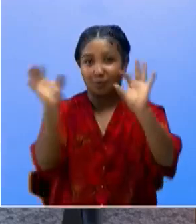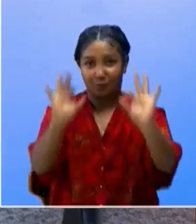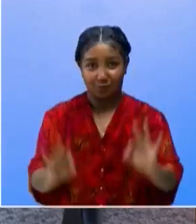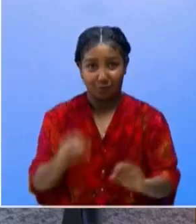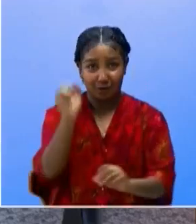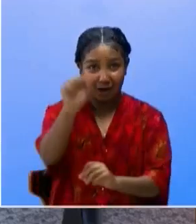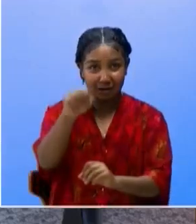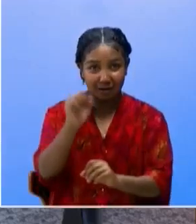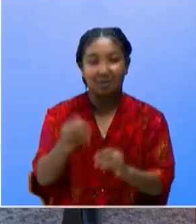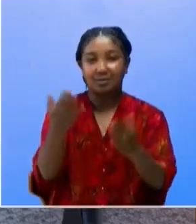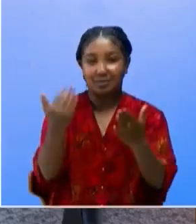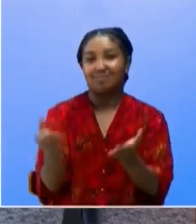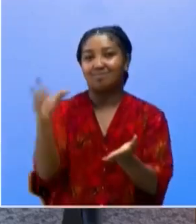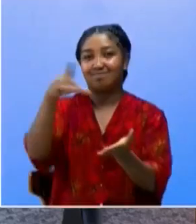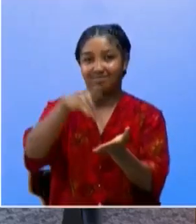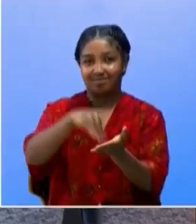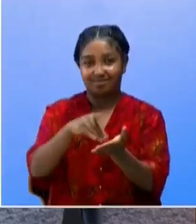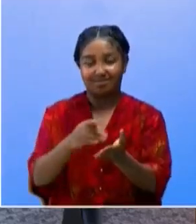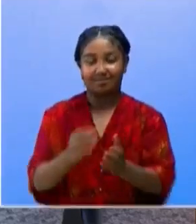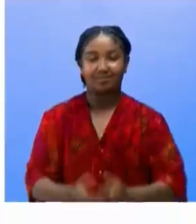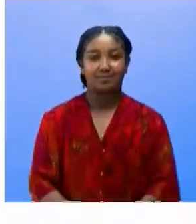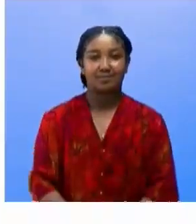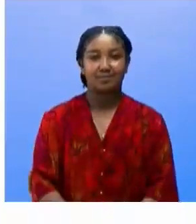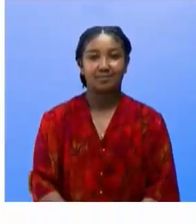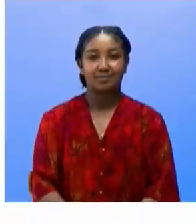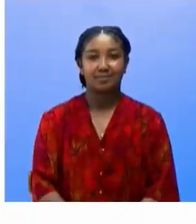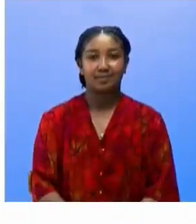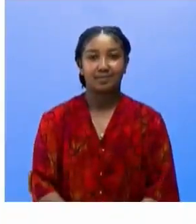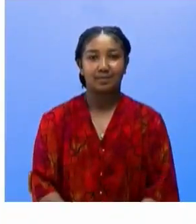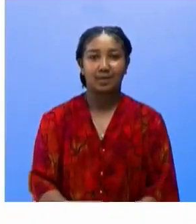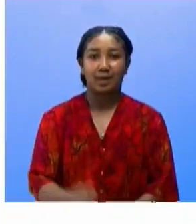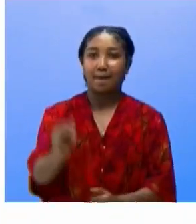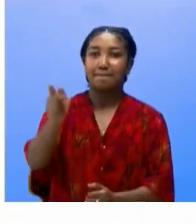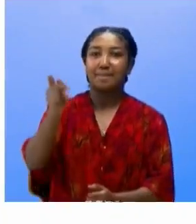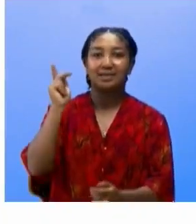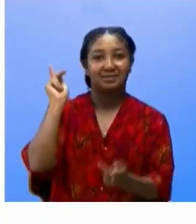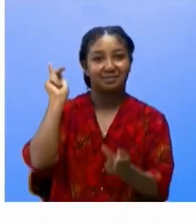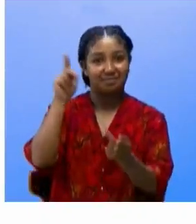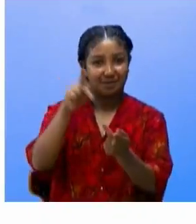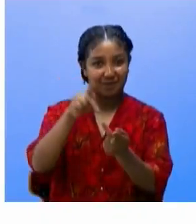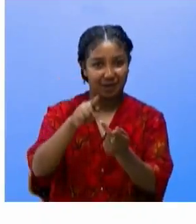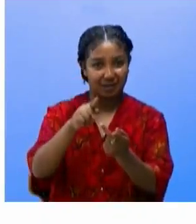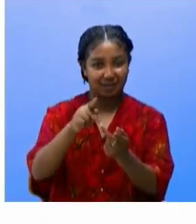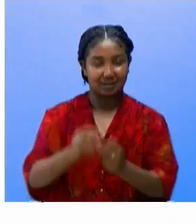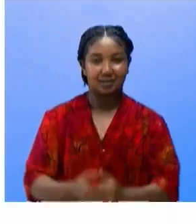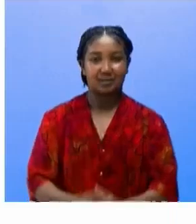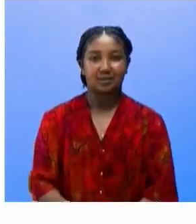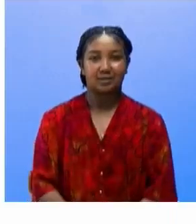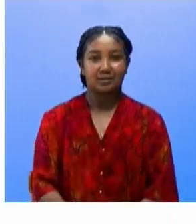right? Let us revise a little bit. Past perfect.